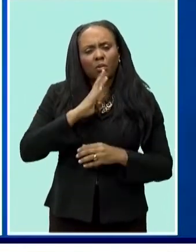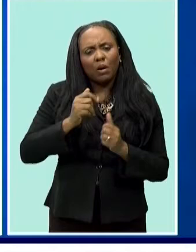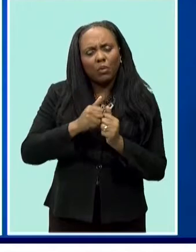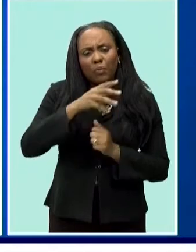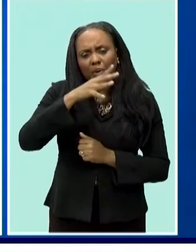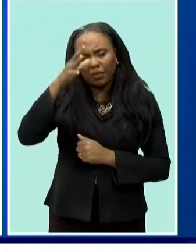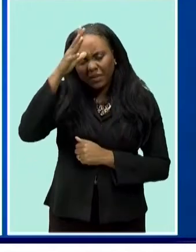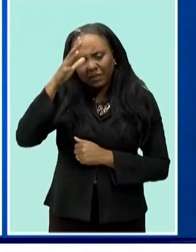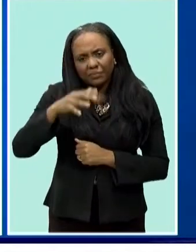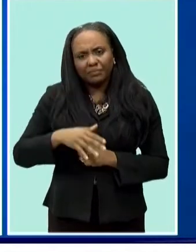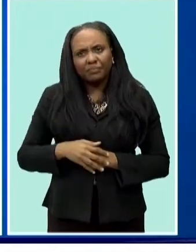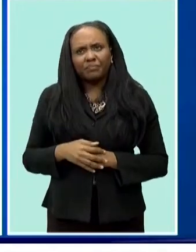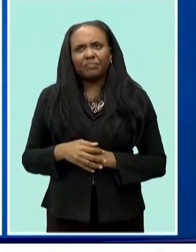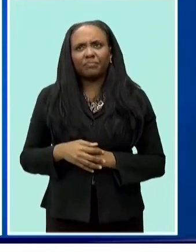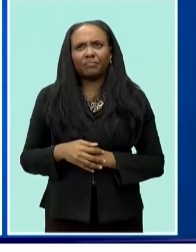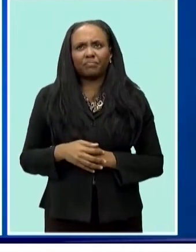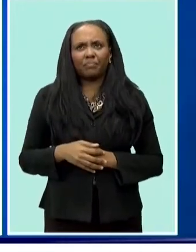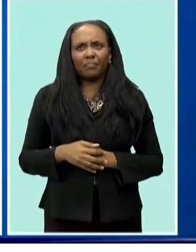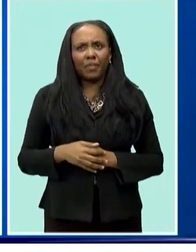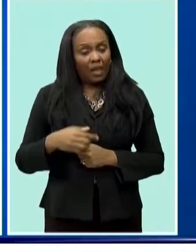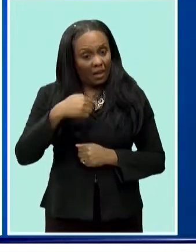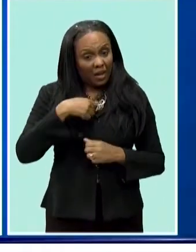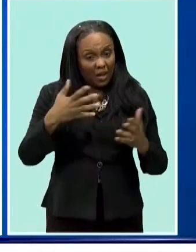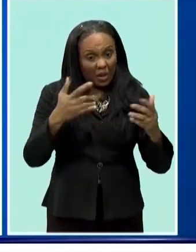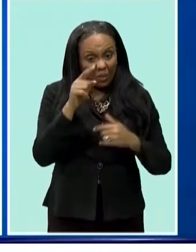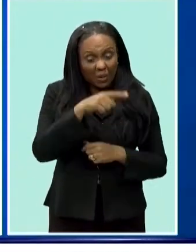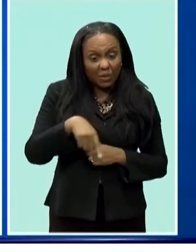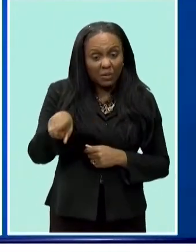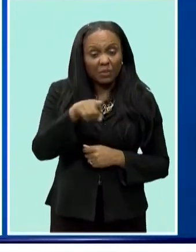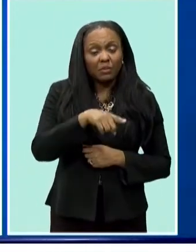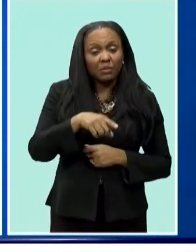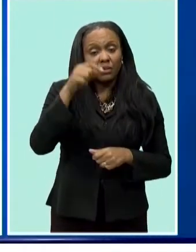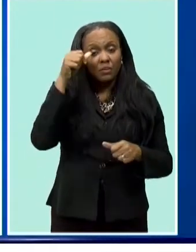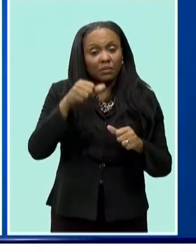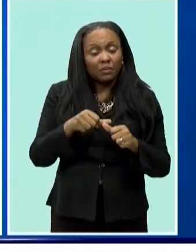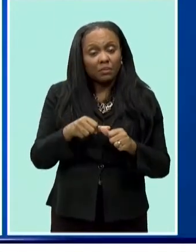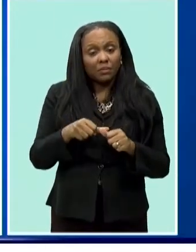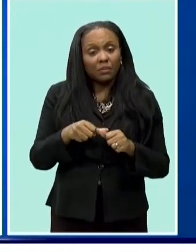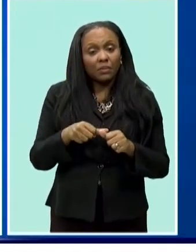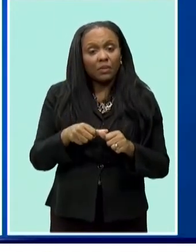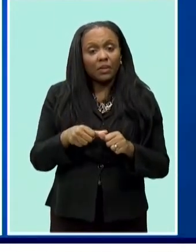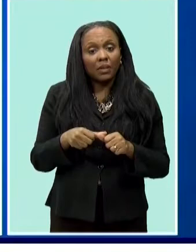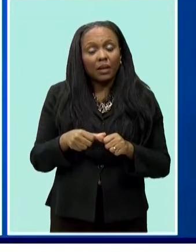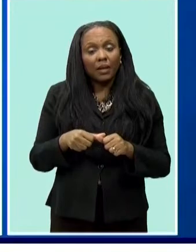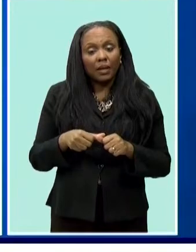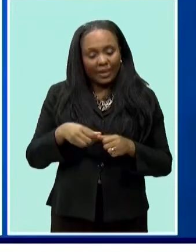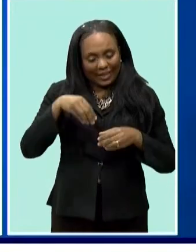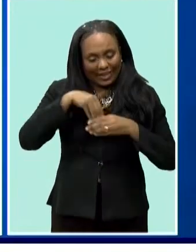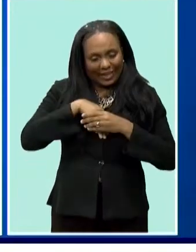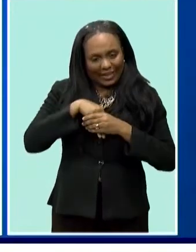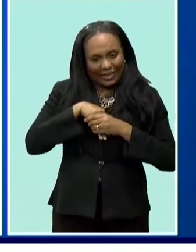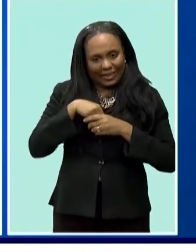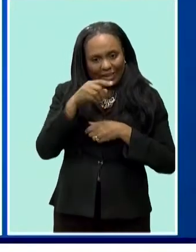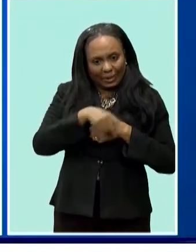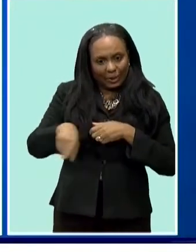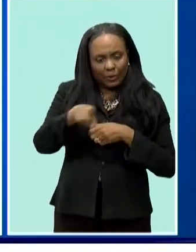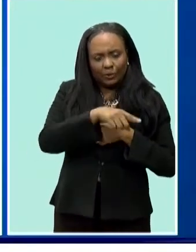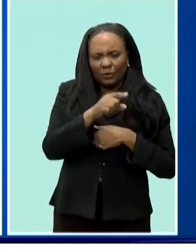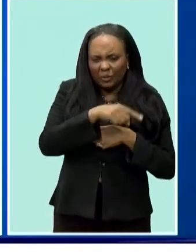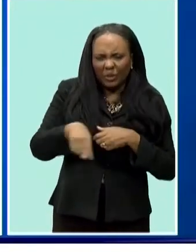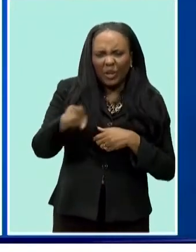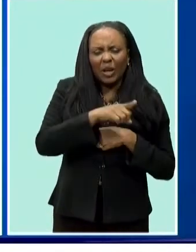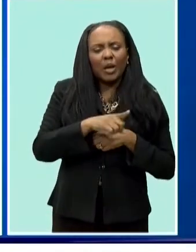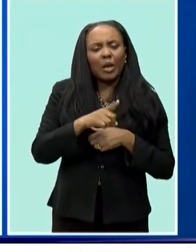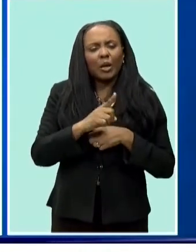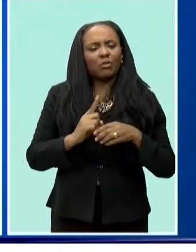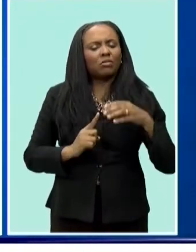understanding and accepting and internalizing that there is a champion in each one of you. That's all I need you